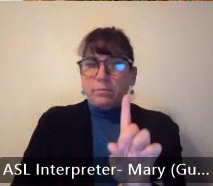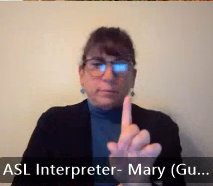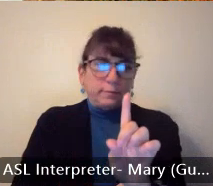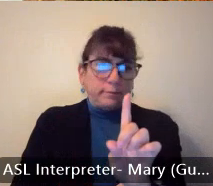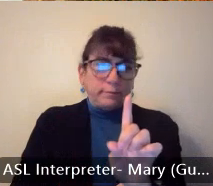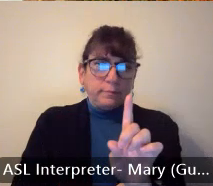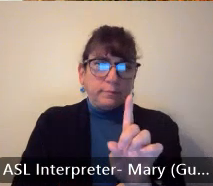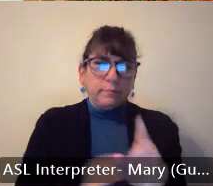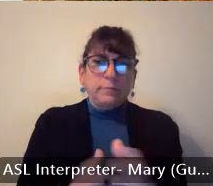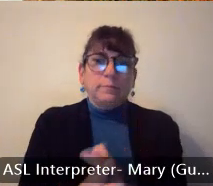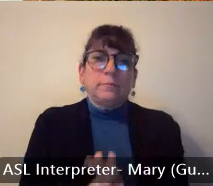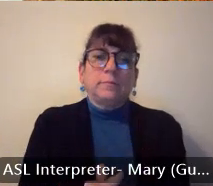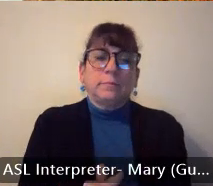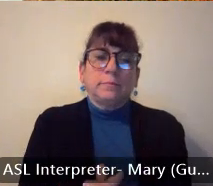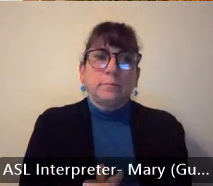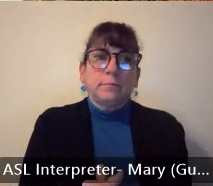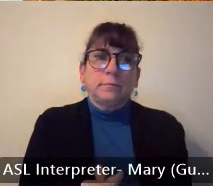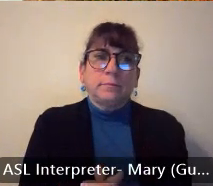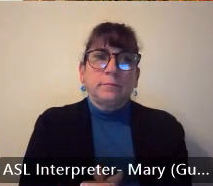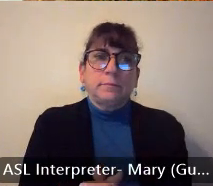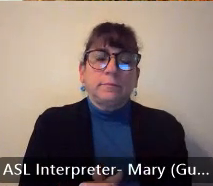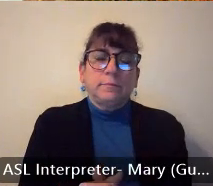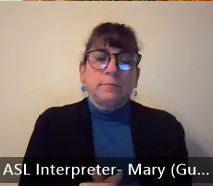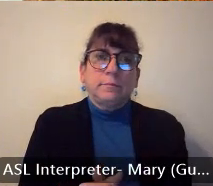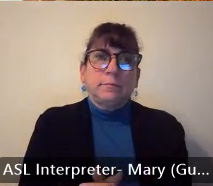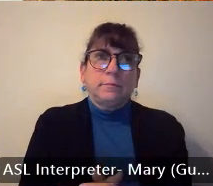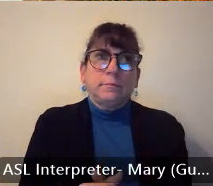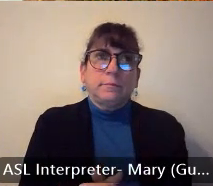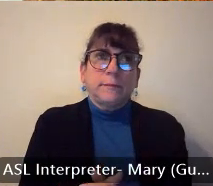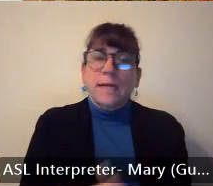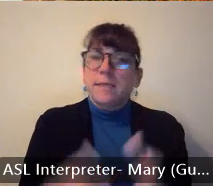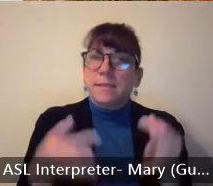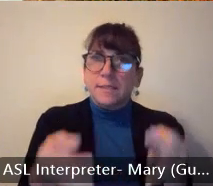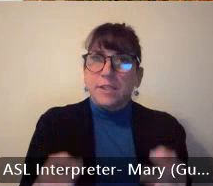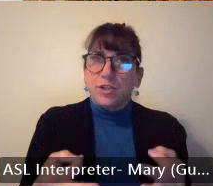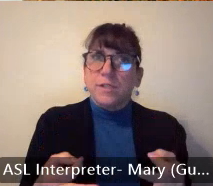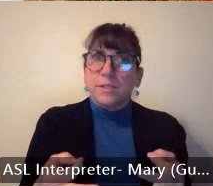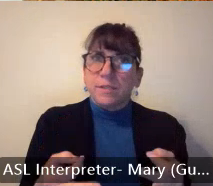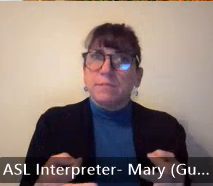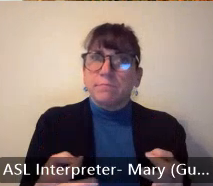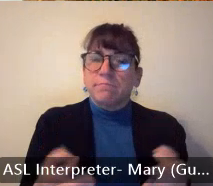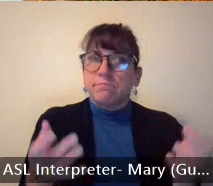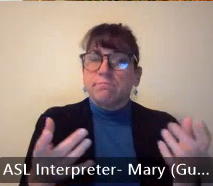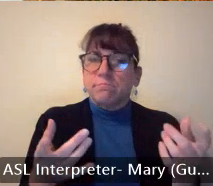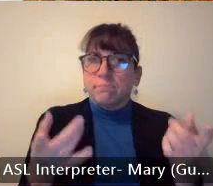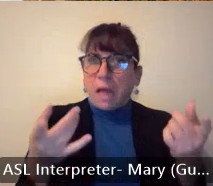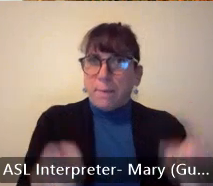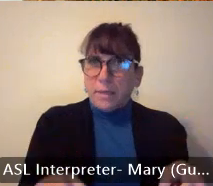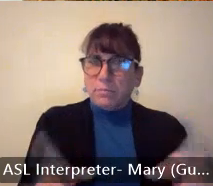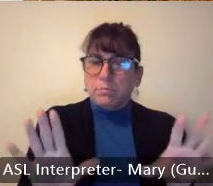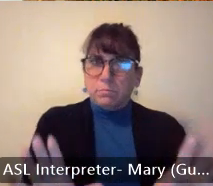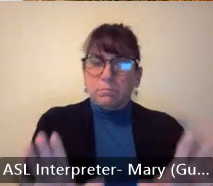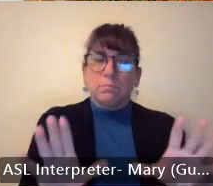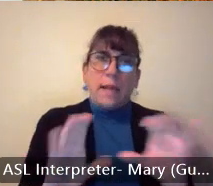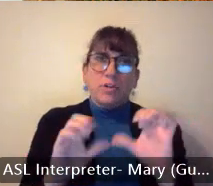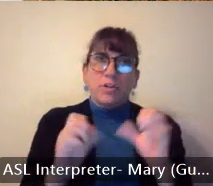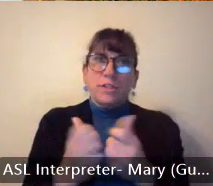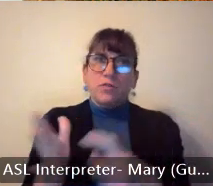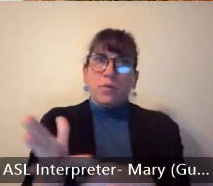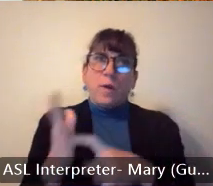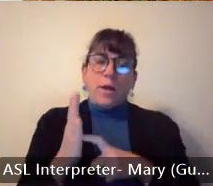There we go. Once or as decisions are made, agencies are, of course, required to